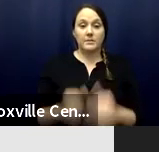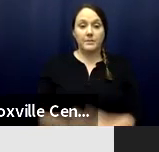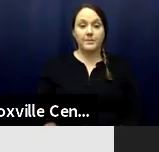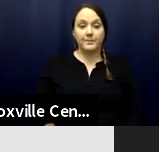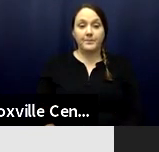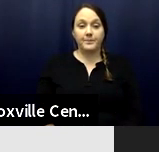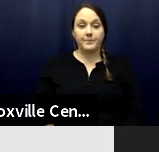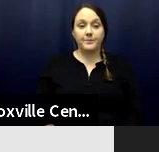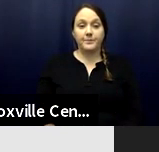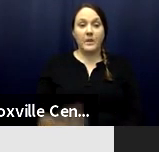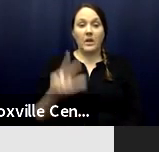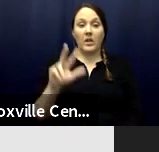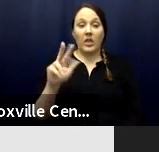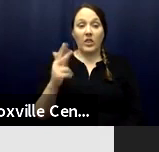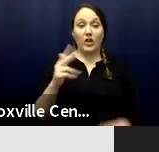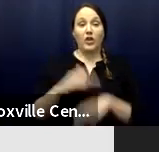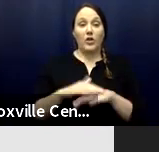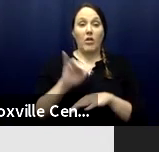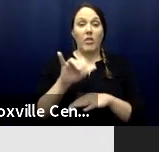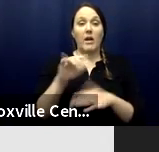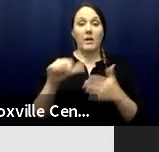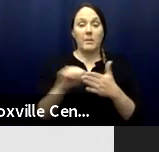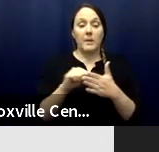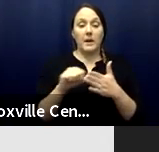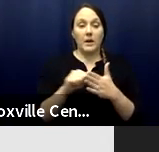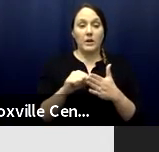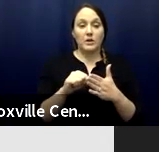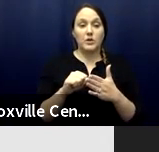the third whereas on the page,